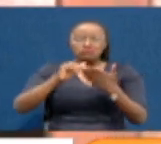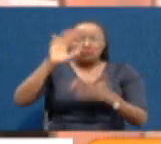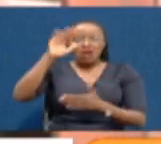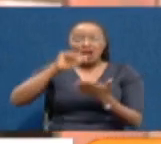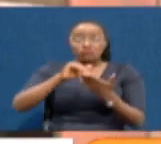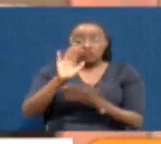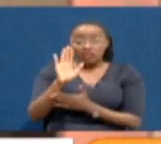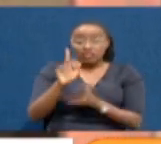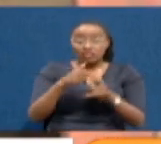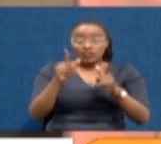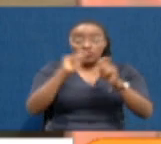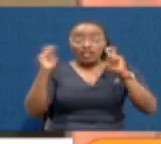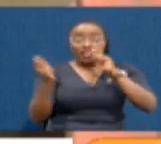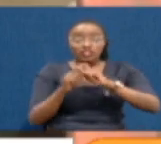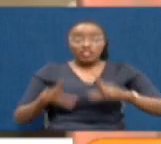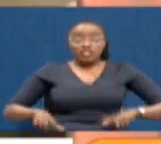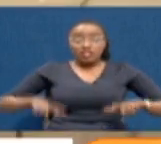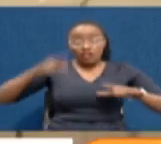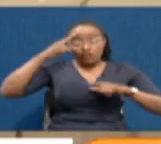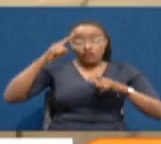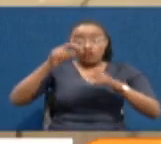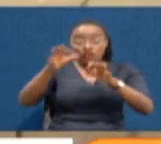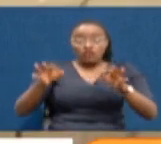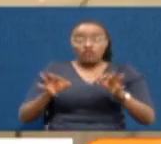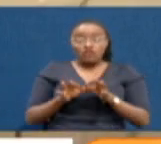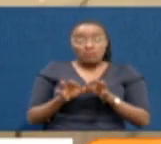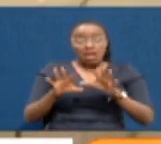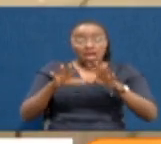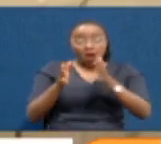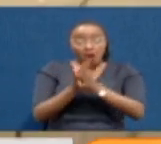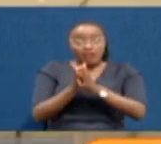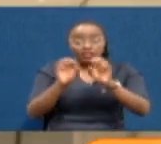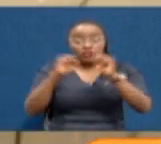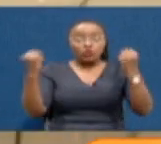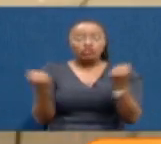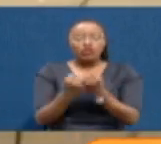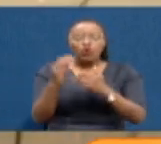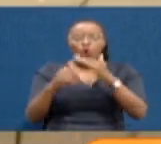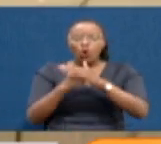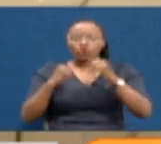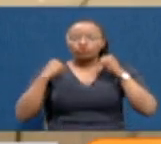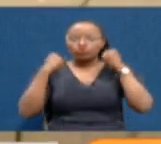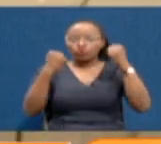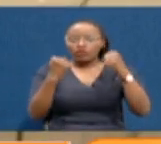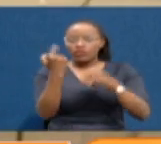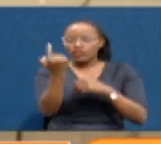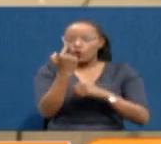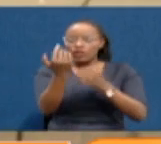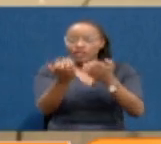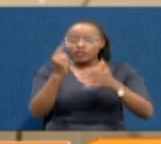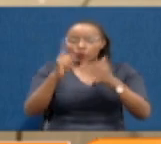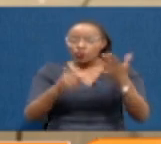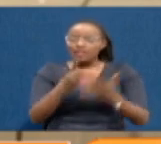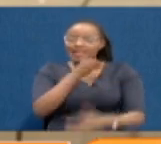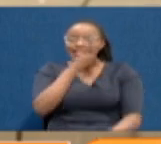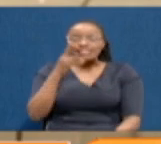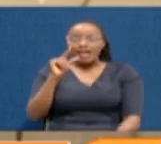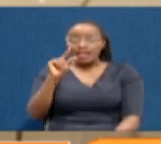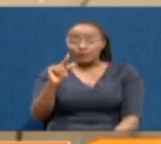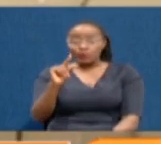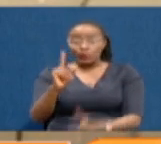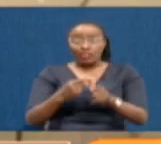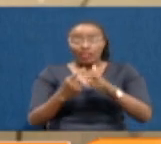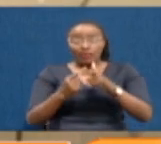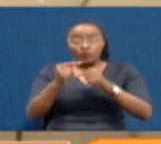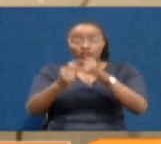zaidi na kubadilisha maisha ya jamii. They are strong. All they need is just a bit of drying that will